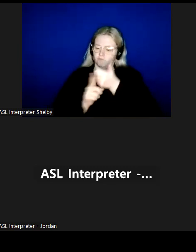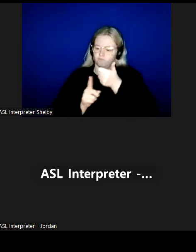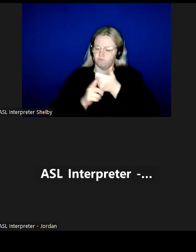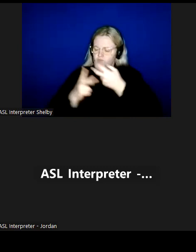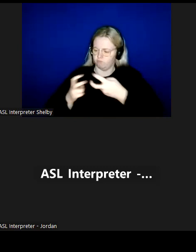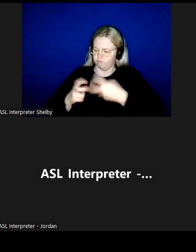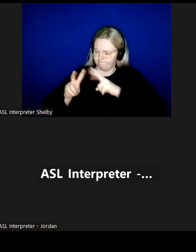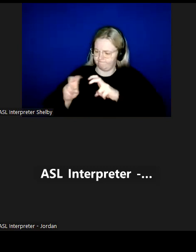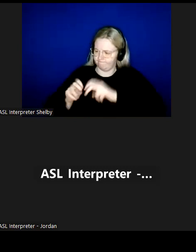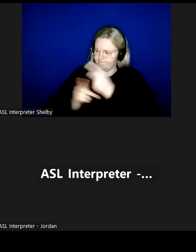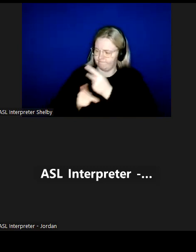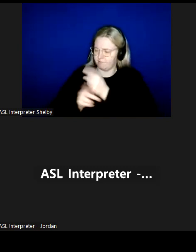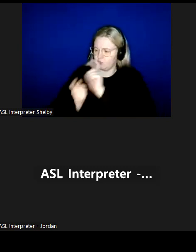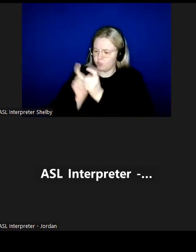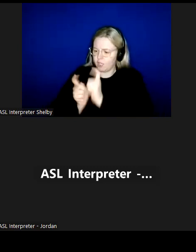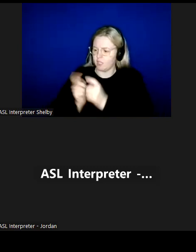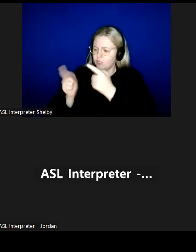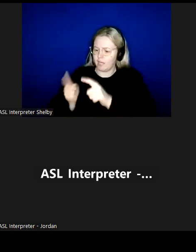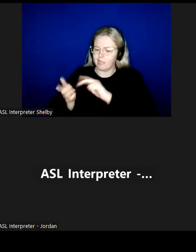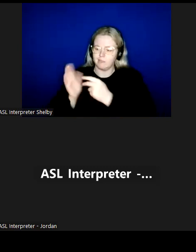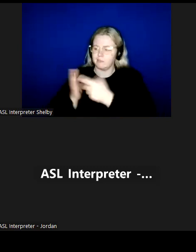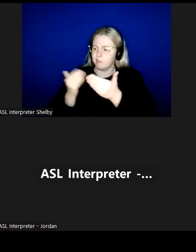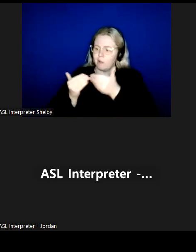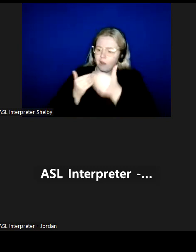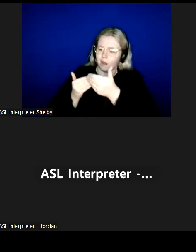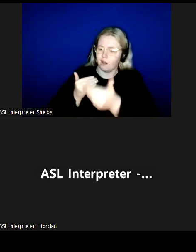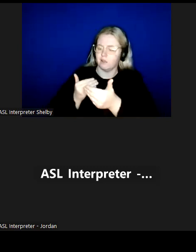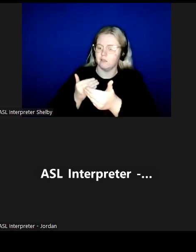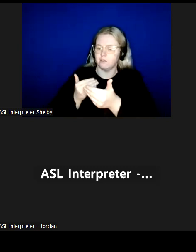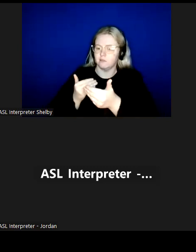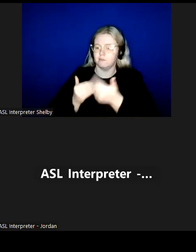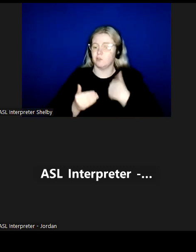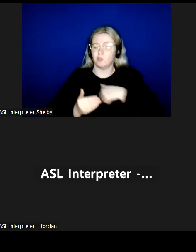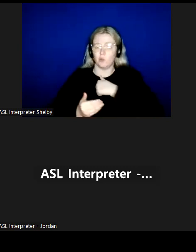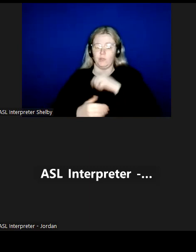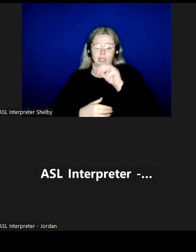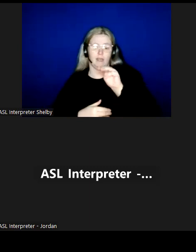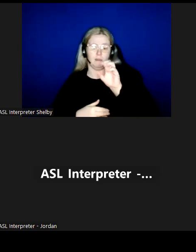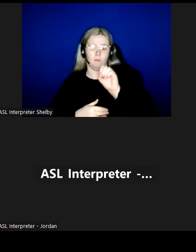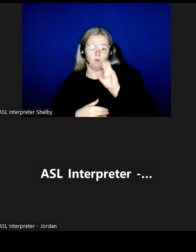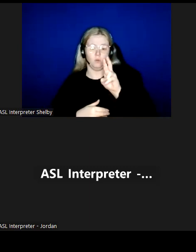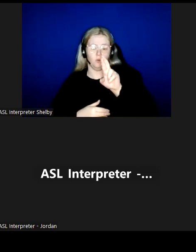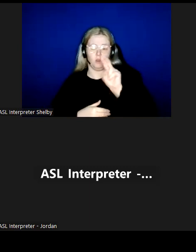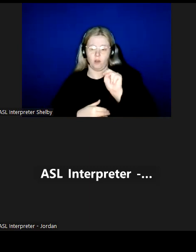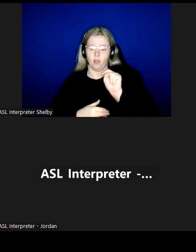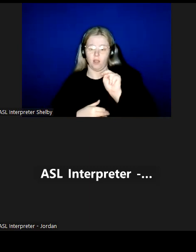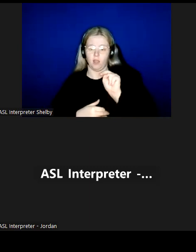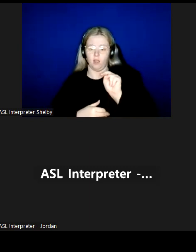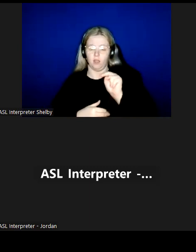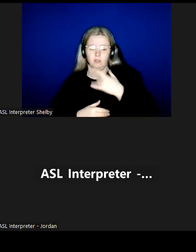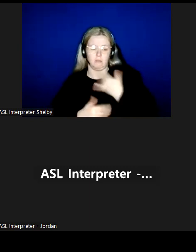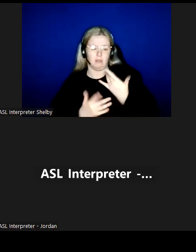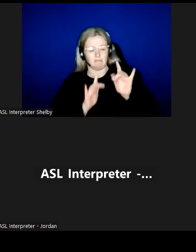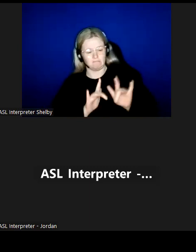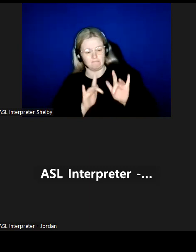through all the change that has happened. And so the way that each of us mourns is greatly influenced by